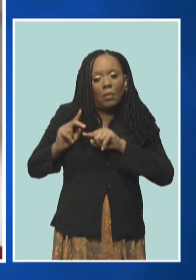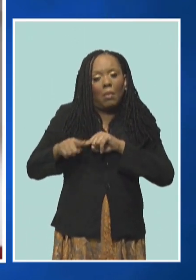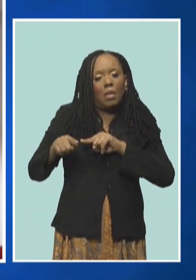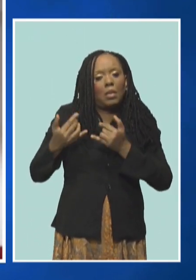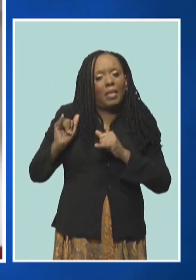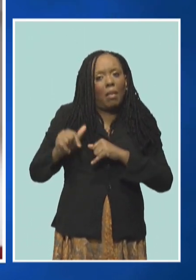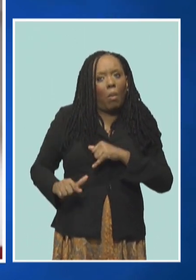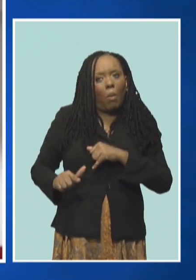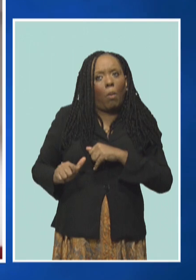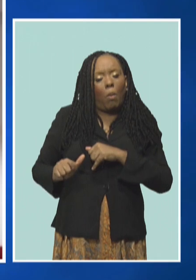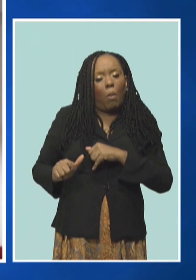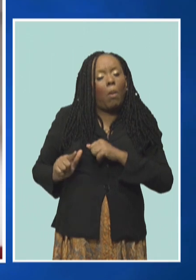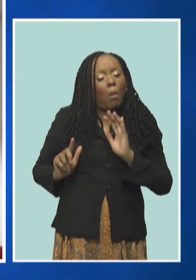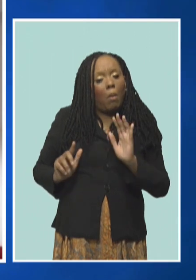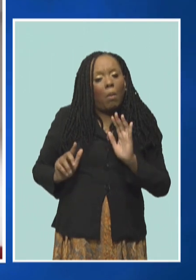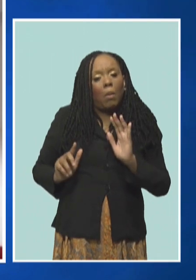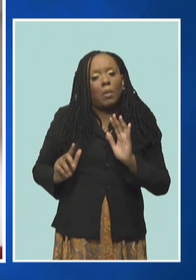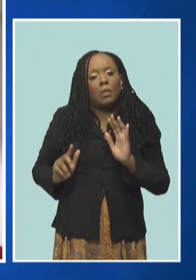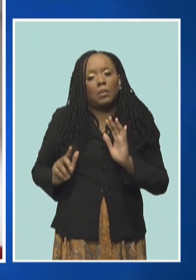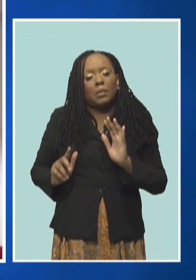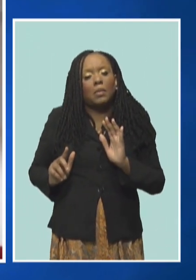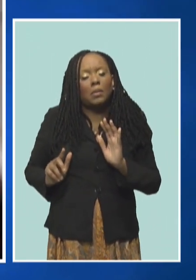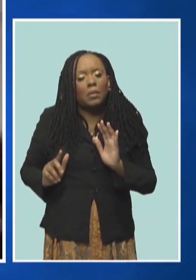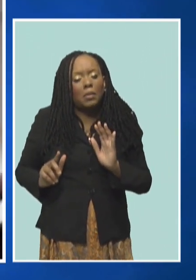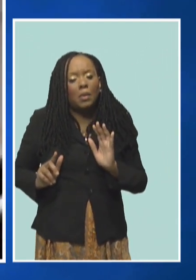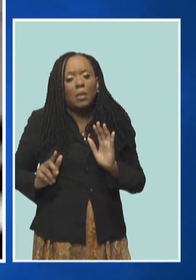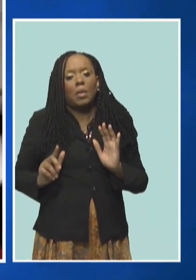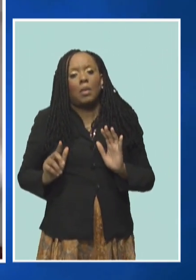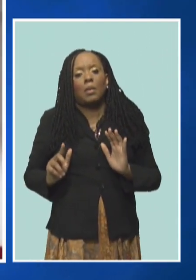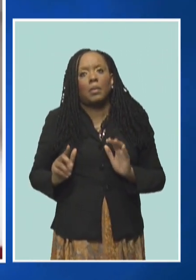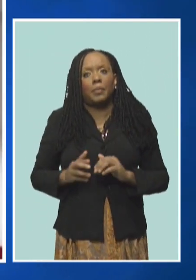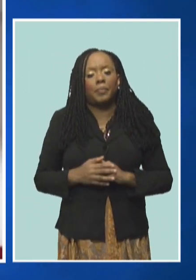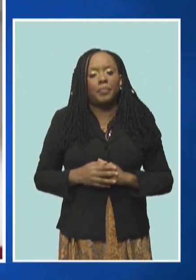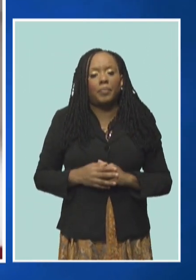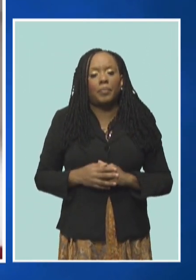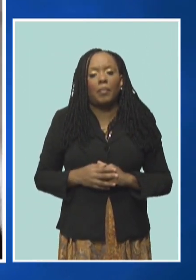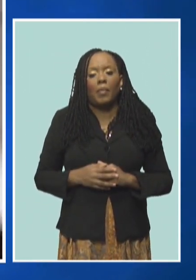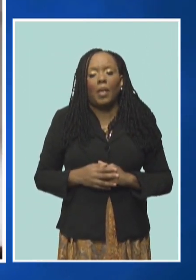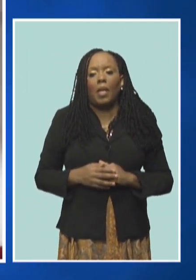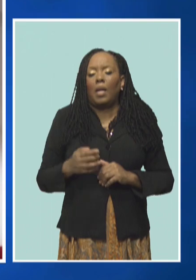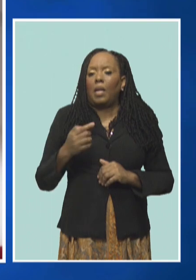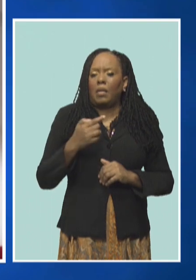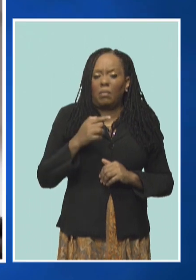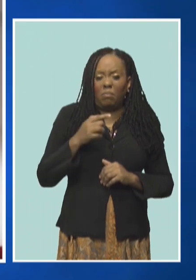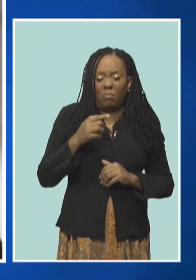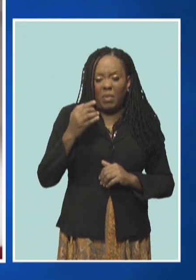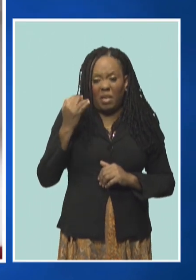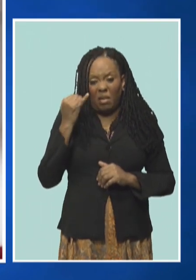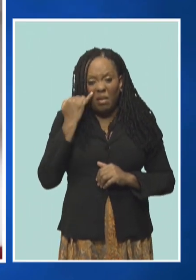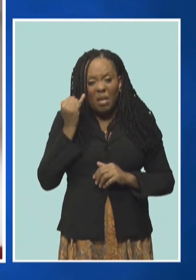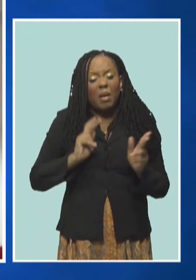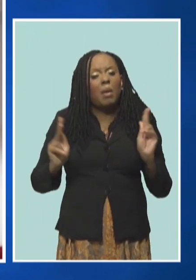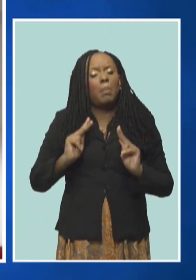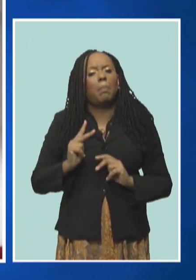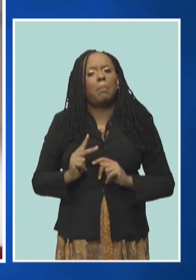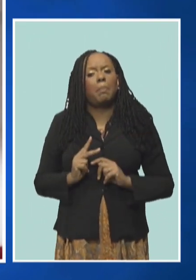think consumers should be holding their breath and expect prices to come down, because it's important to understand what